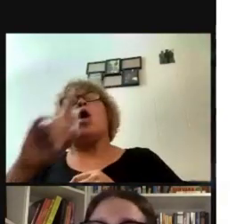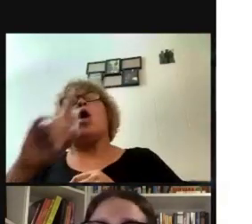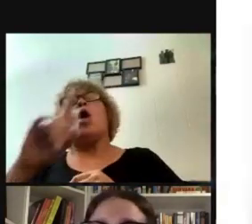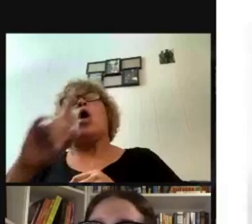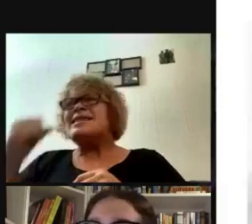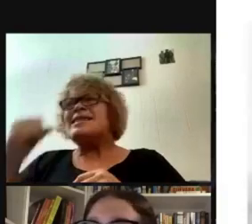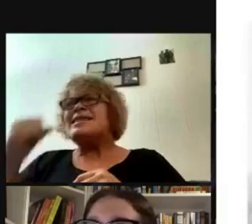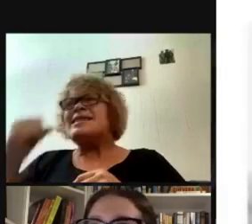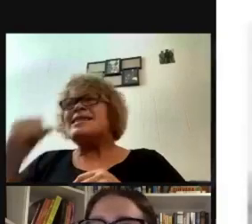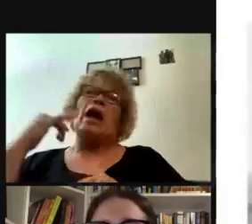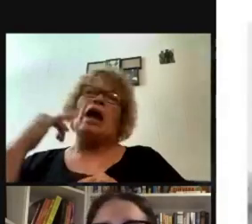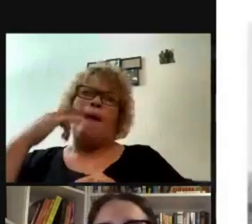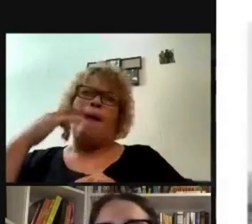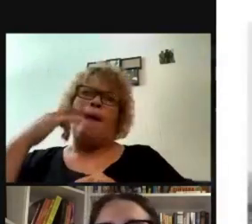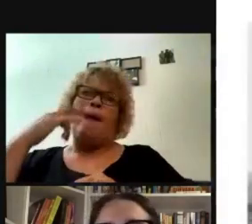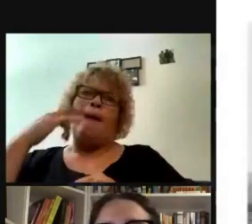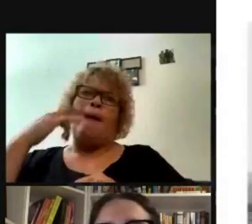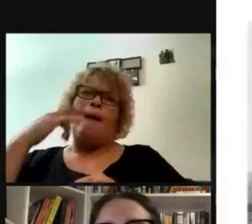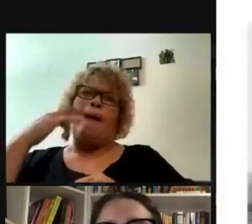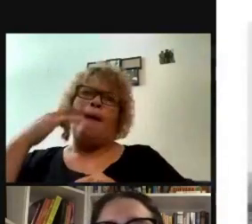state authorities